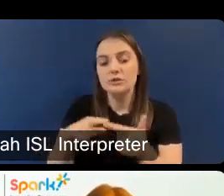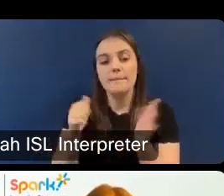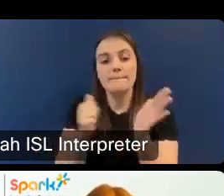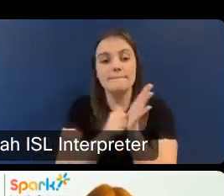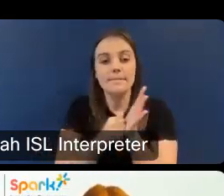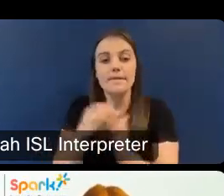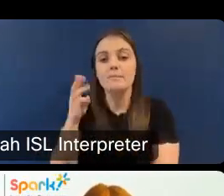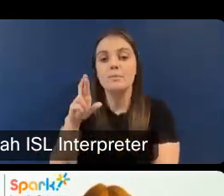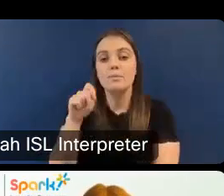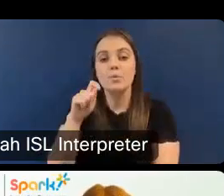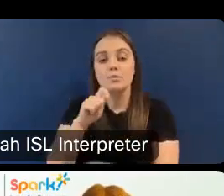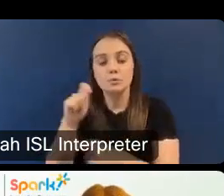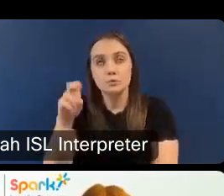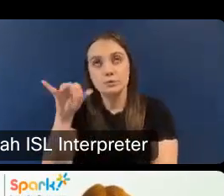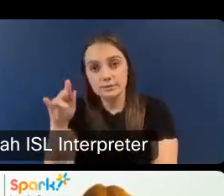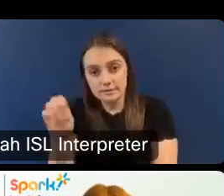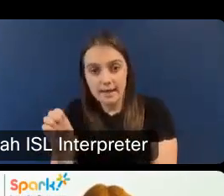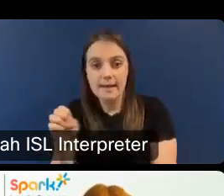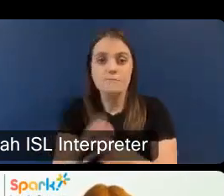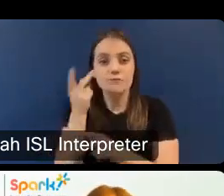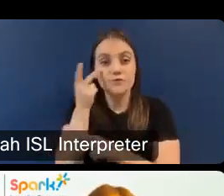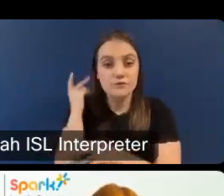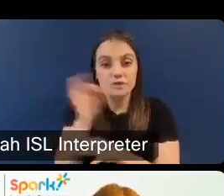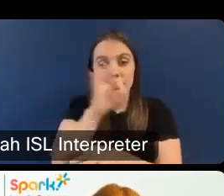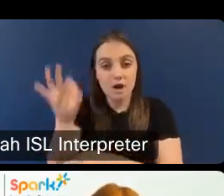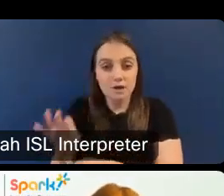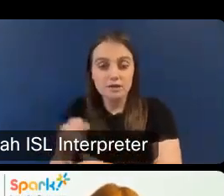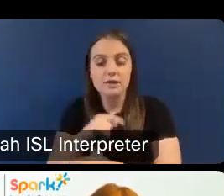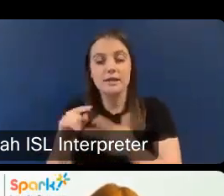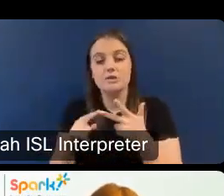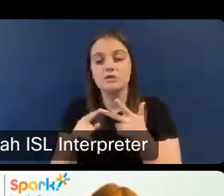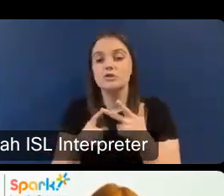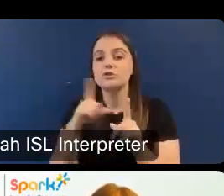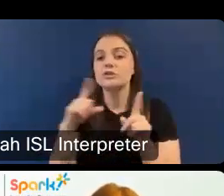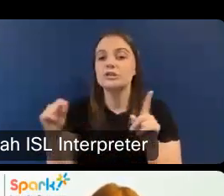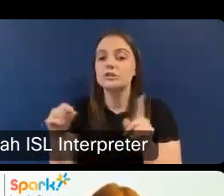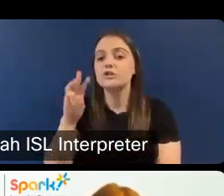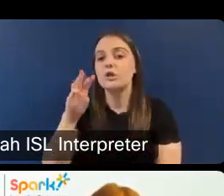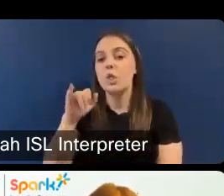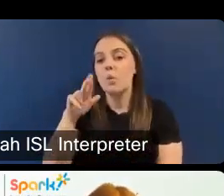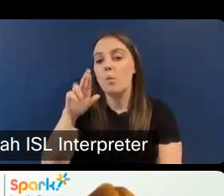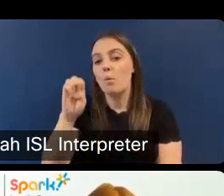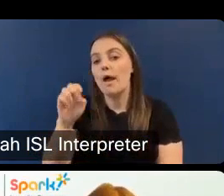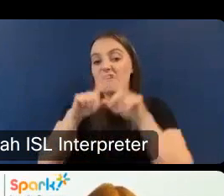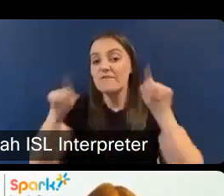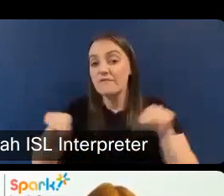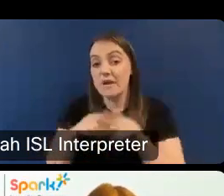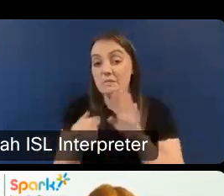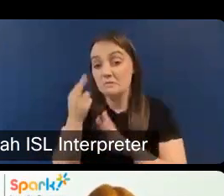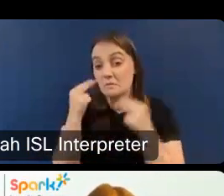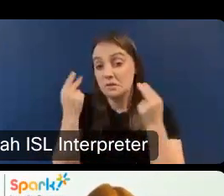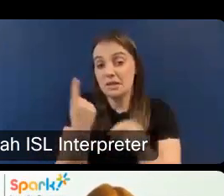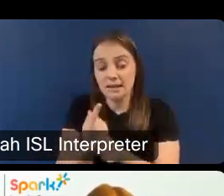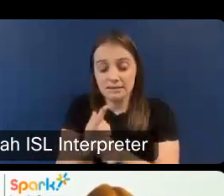a revision, information architecture where that is relevant, digital wireframes if that involves a digital product. And